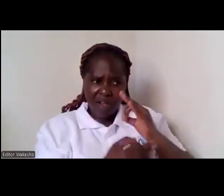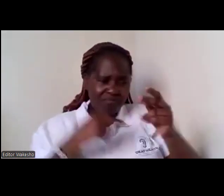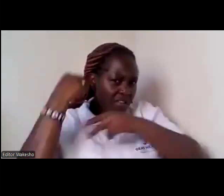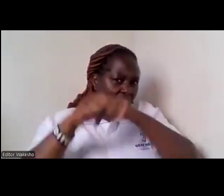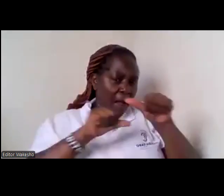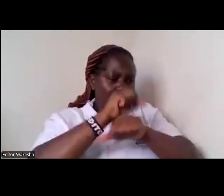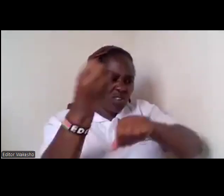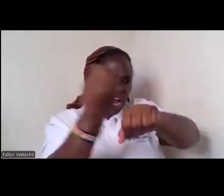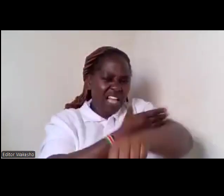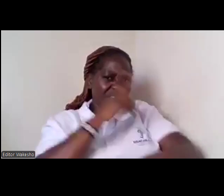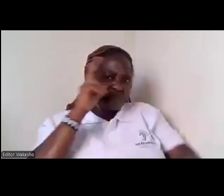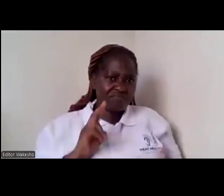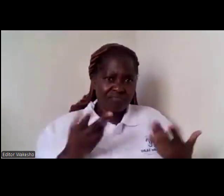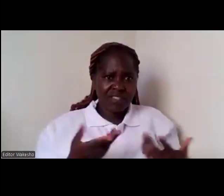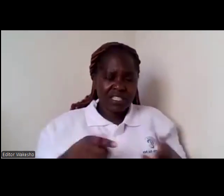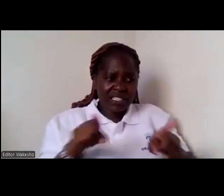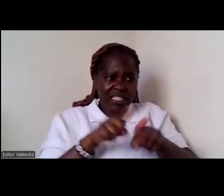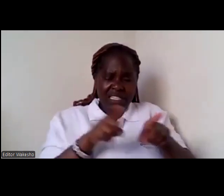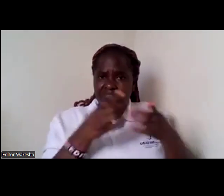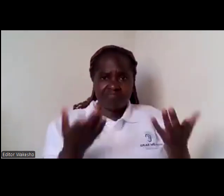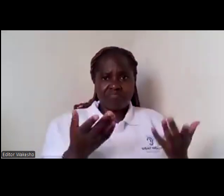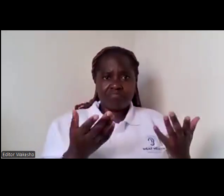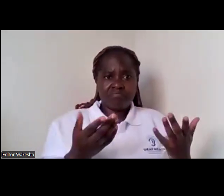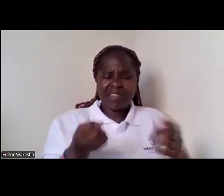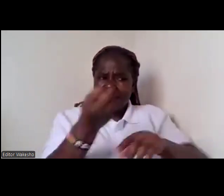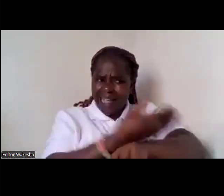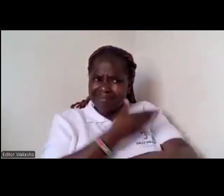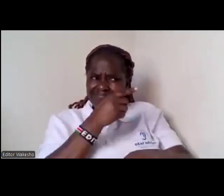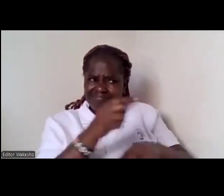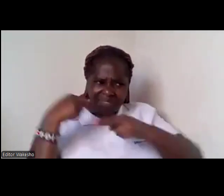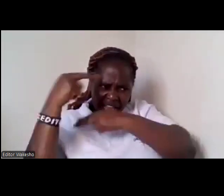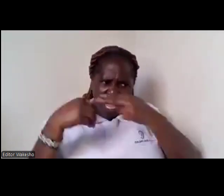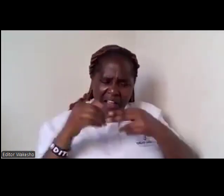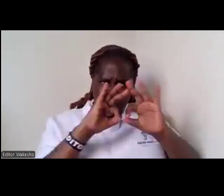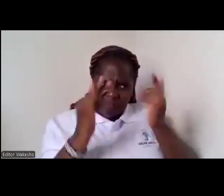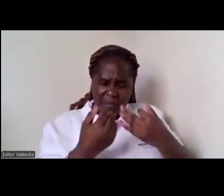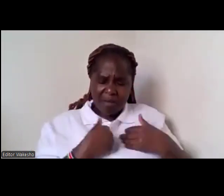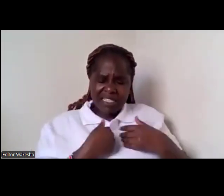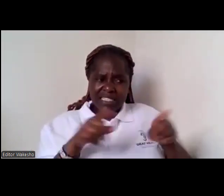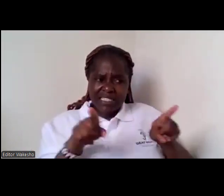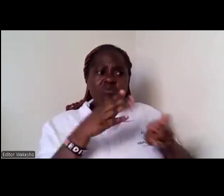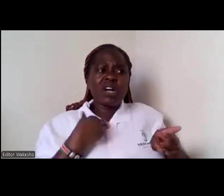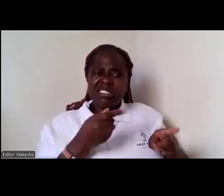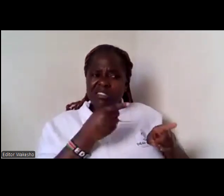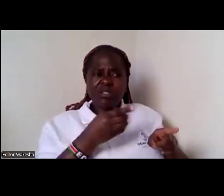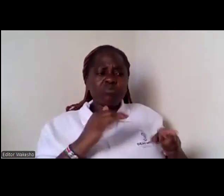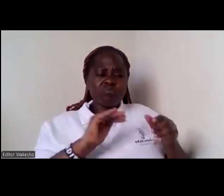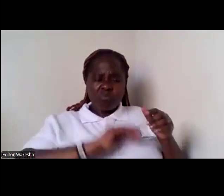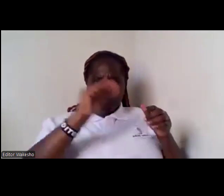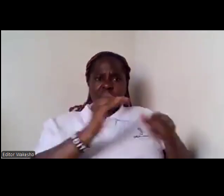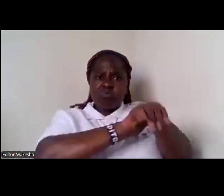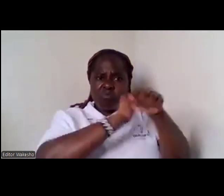cancer and ovarian cancer, and she also wants to not get pregnant and maybe she's in